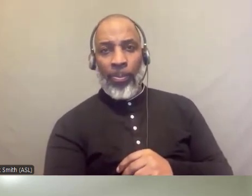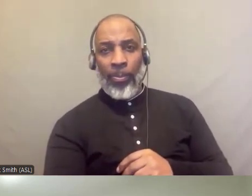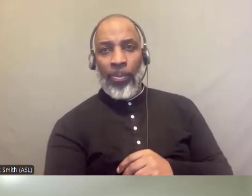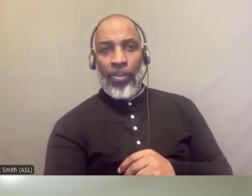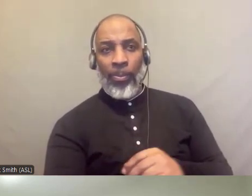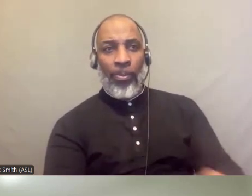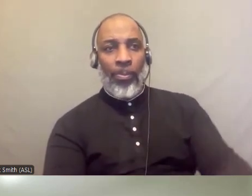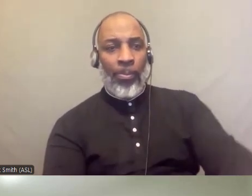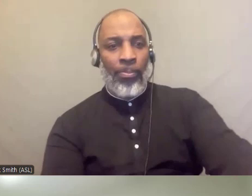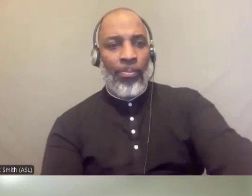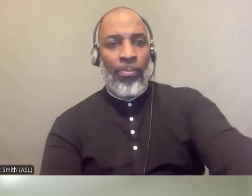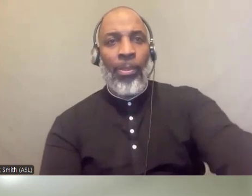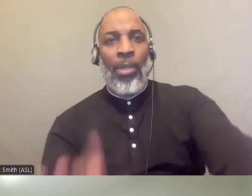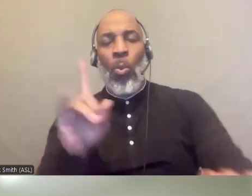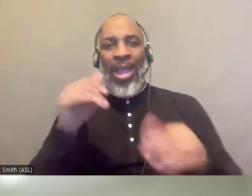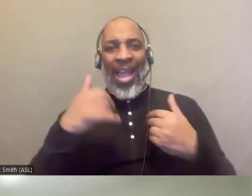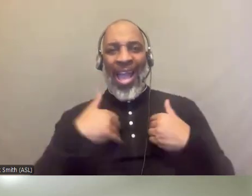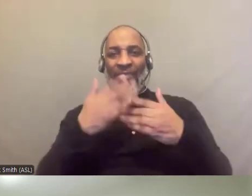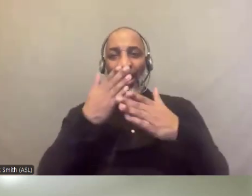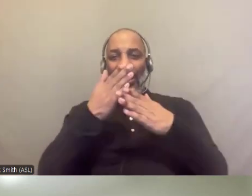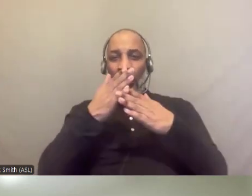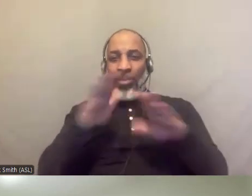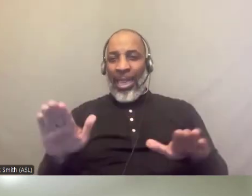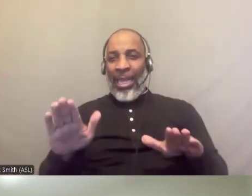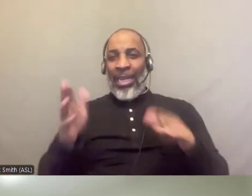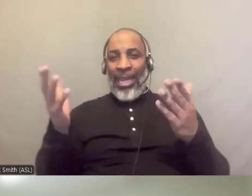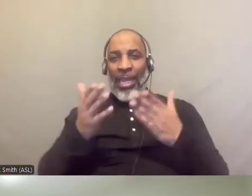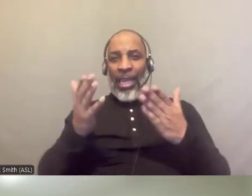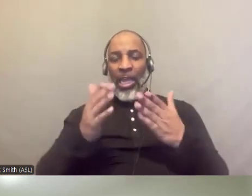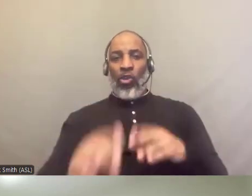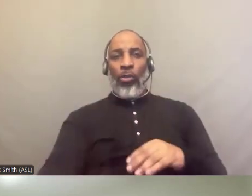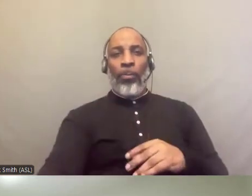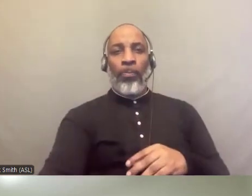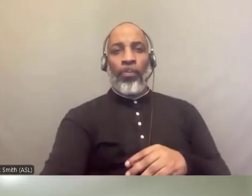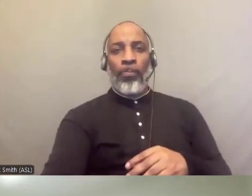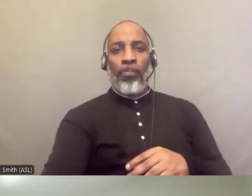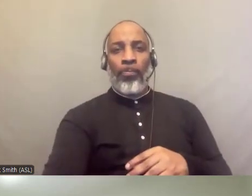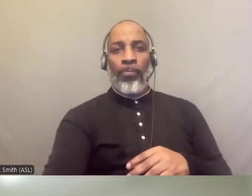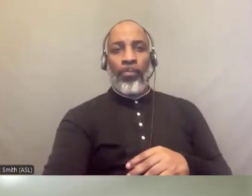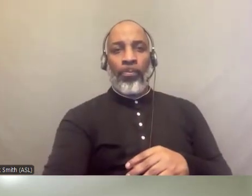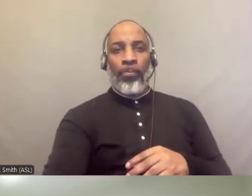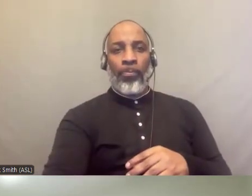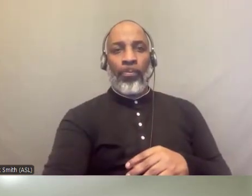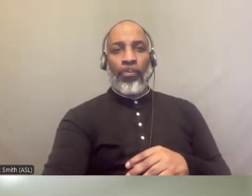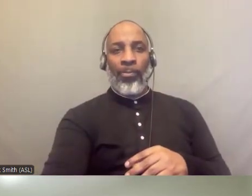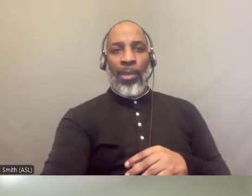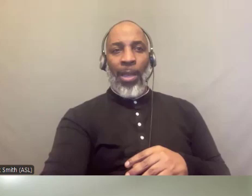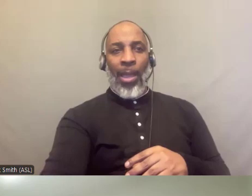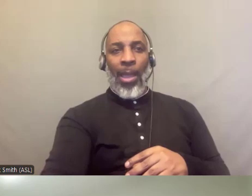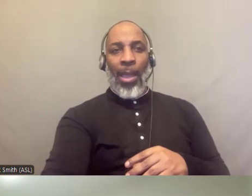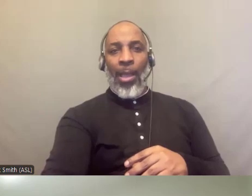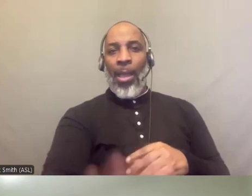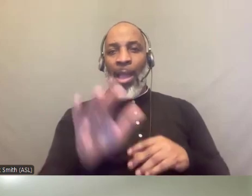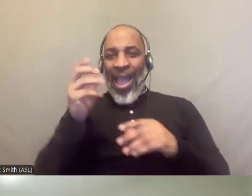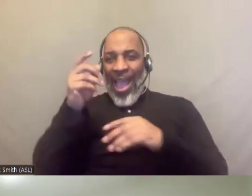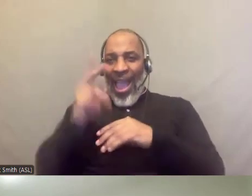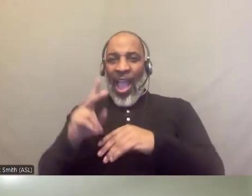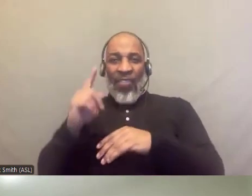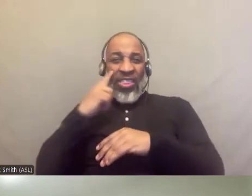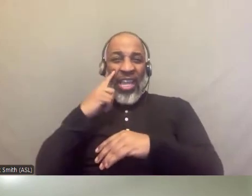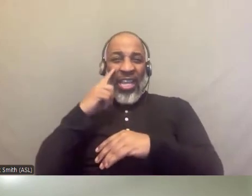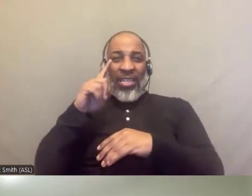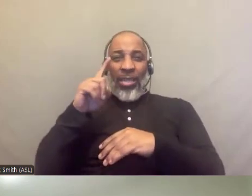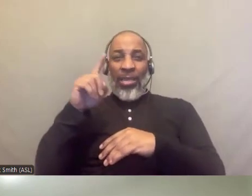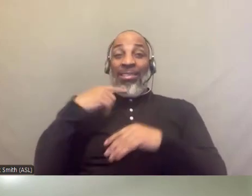We have a split in the circuits here, Riz. It looks like about half think the answer is yes, and the